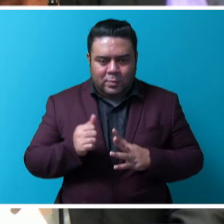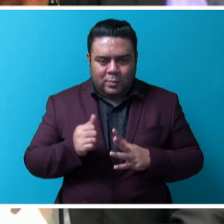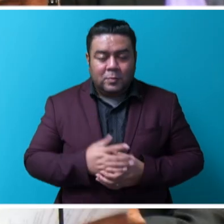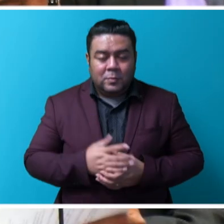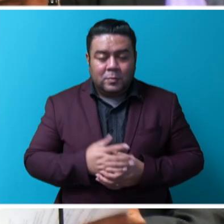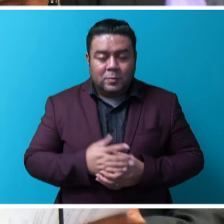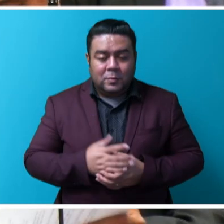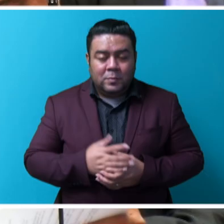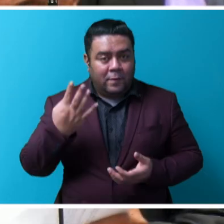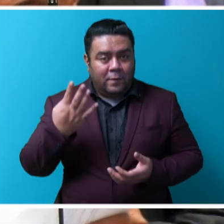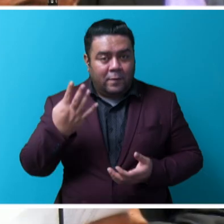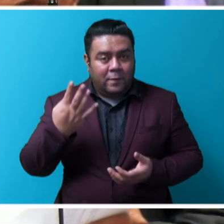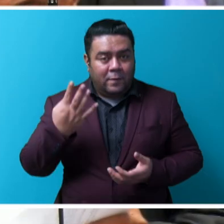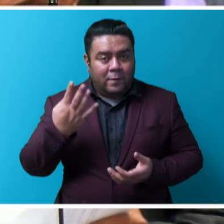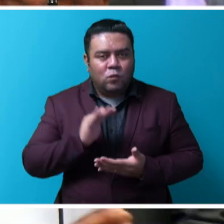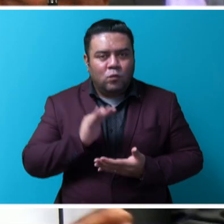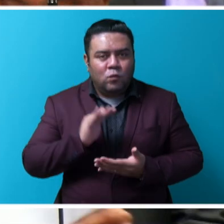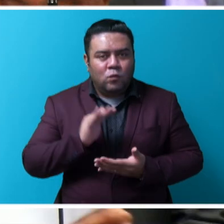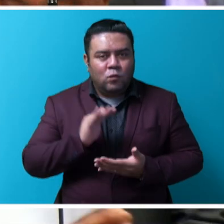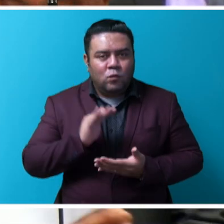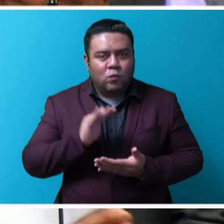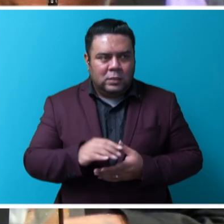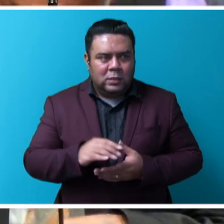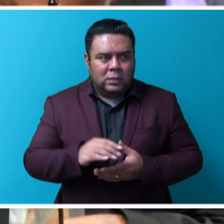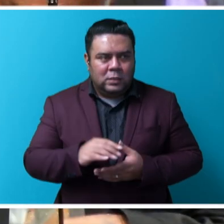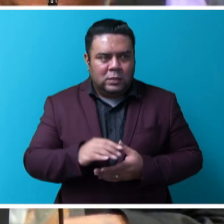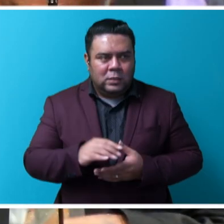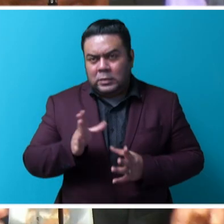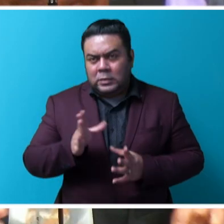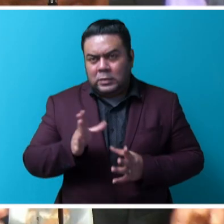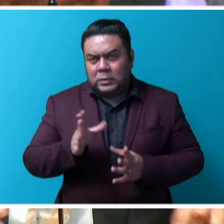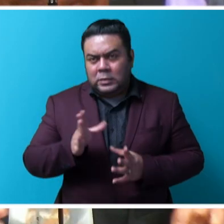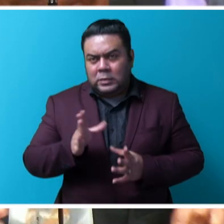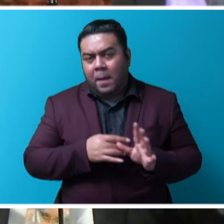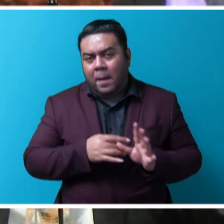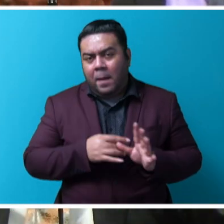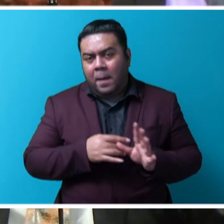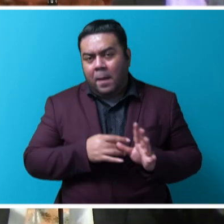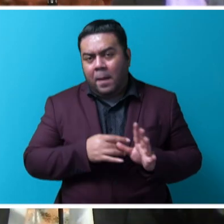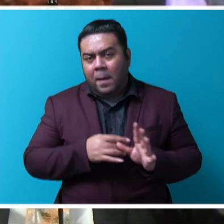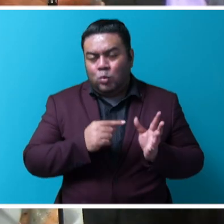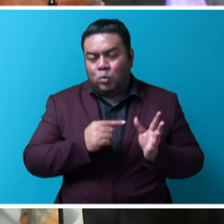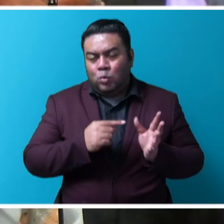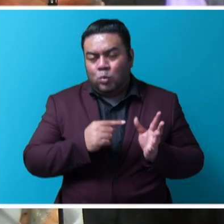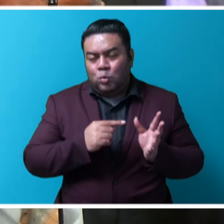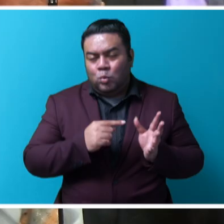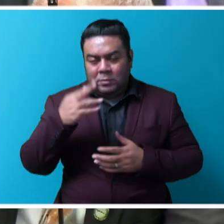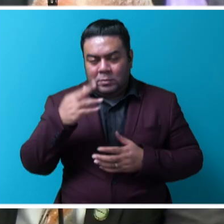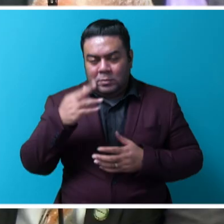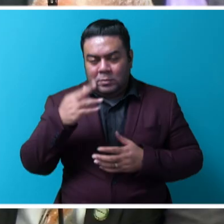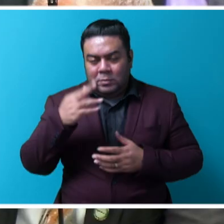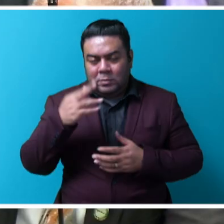let's be clear, Fiji is already doing the work. First, through initiatives like the Fiji Rural Electrification Fund, we